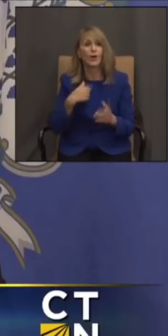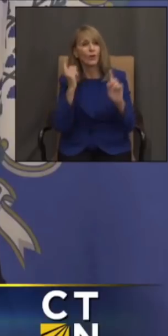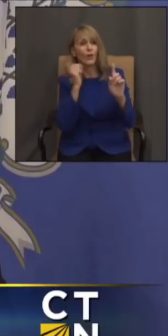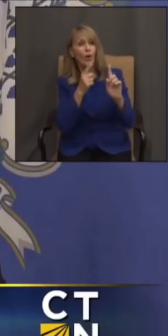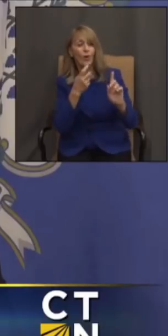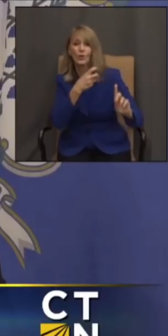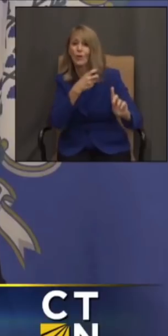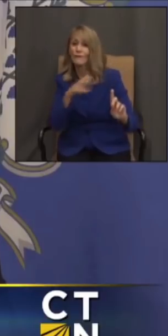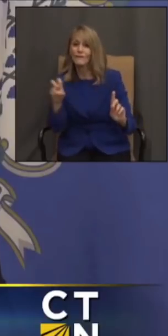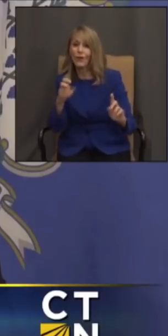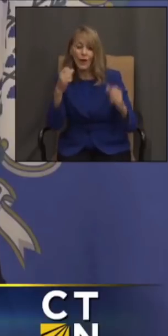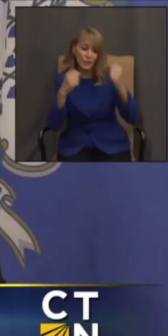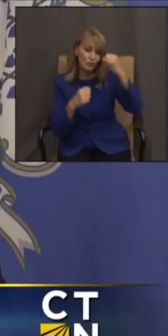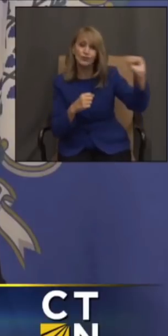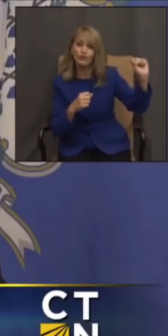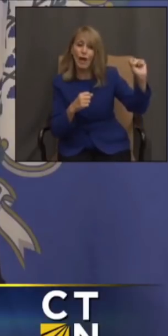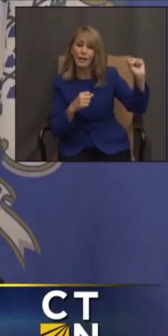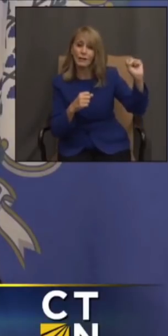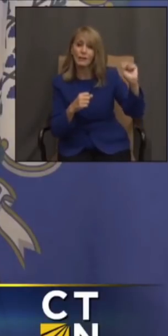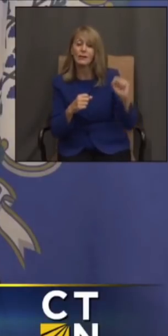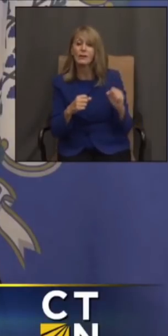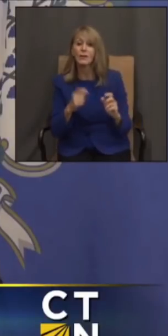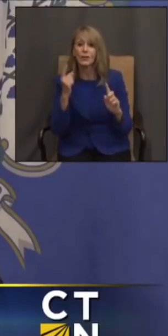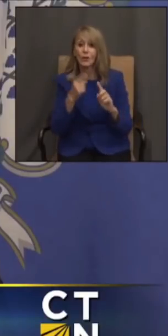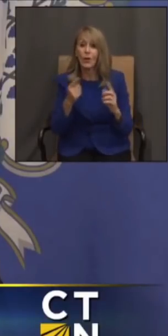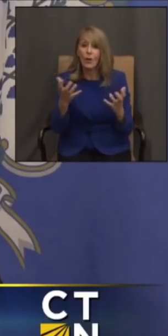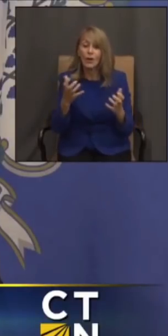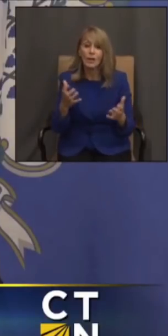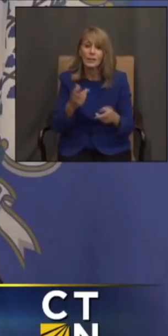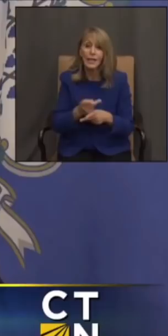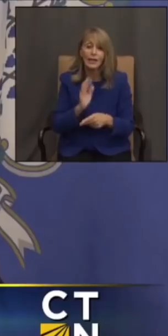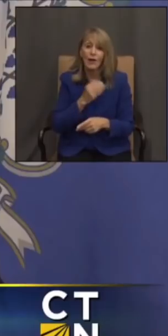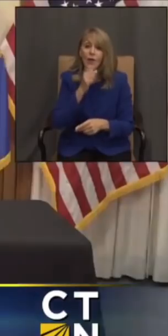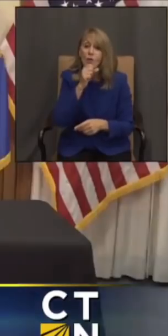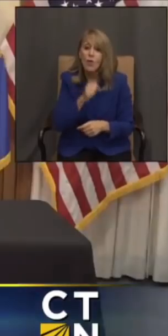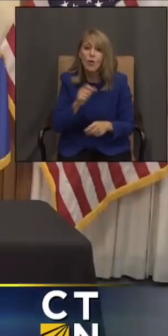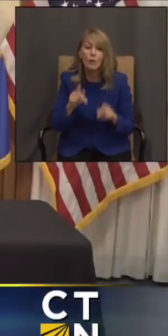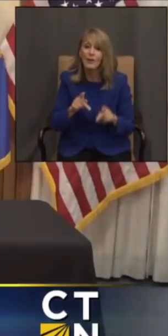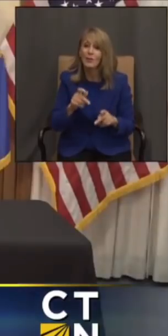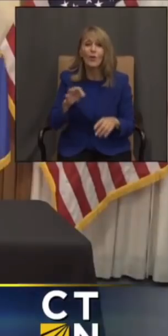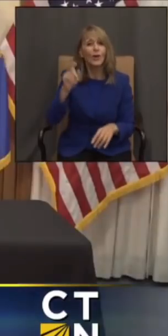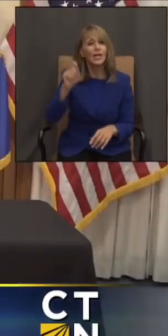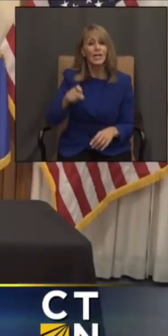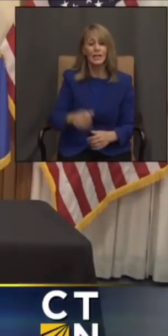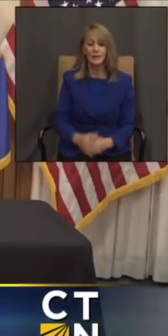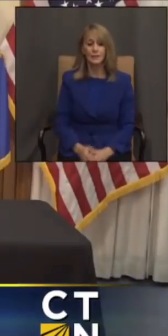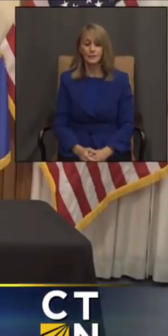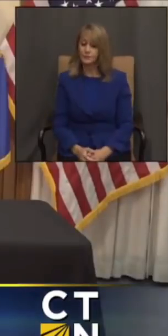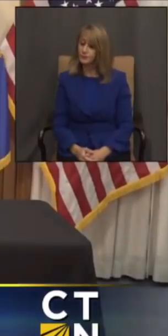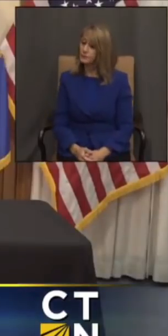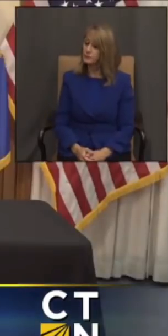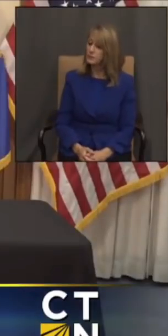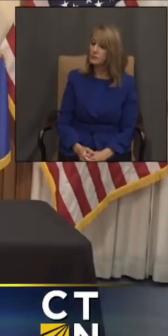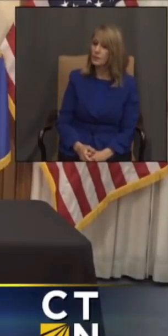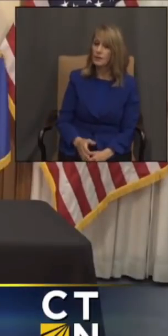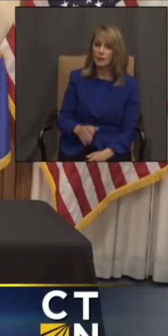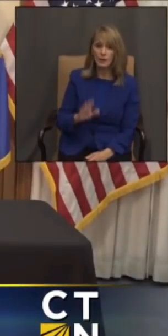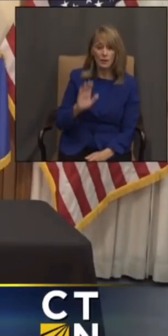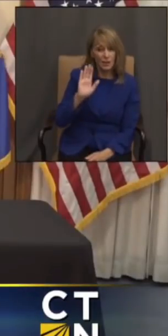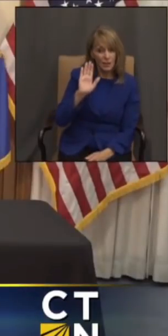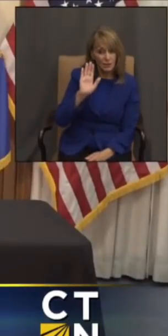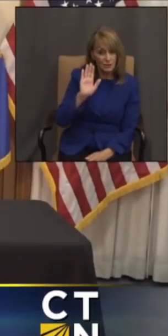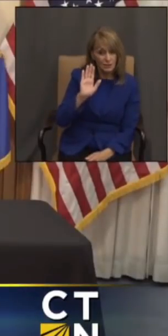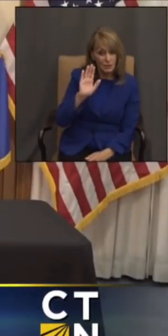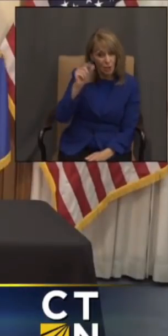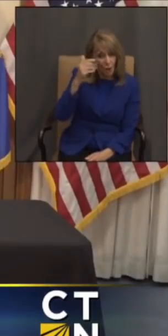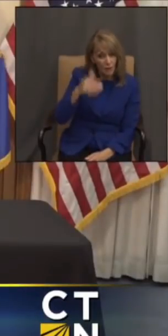and like to think we can work together on this and take care of our seniors in this time of need. Is there anything that your administration is doing right now